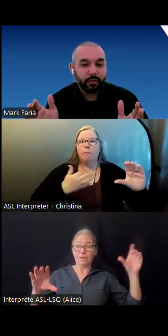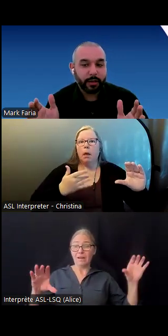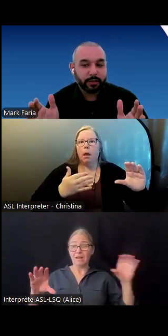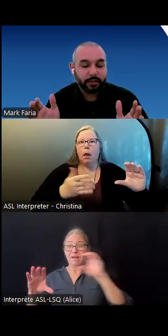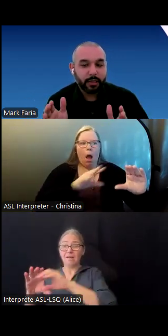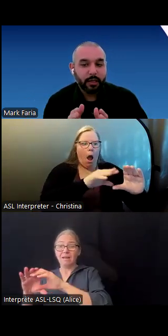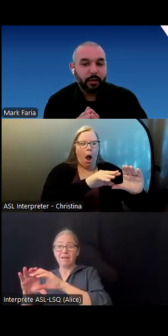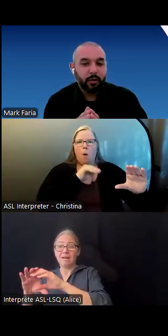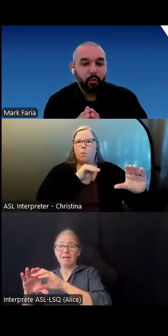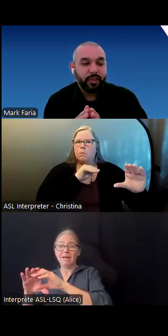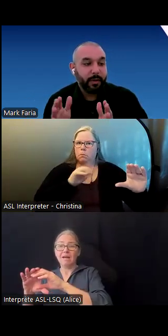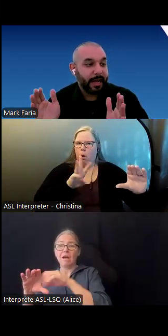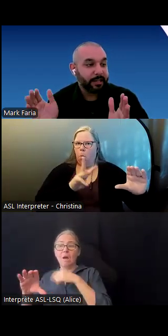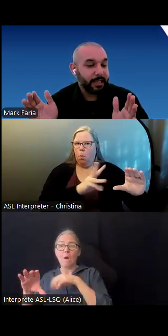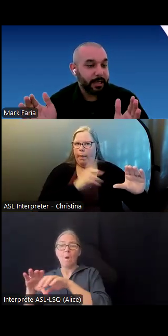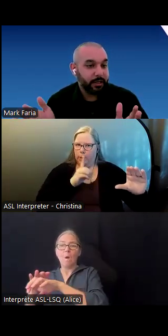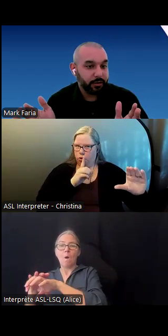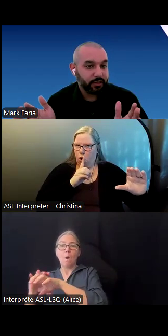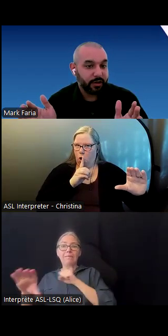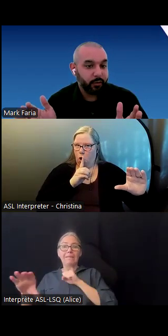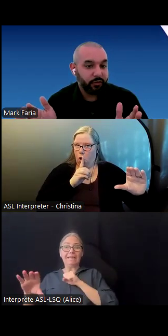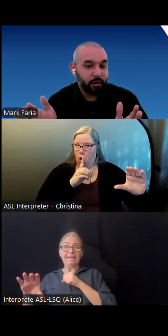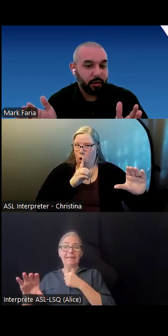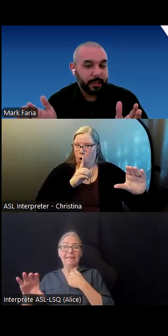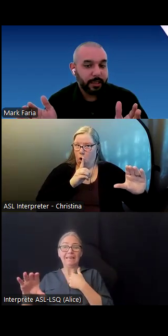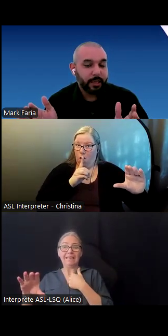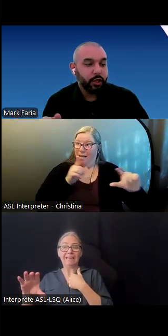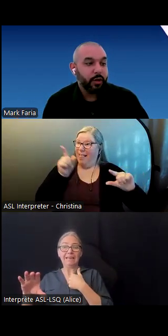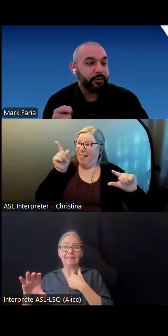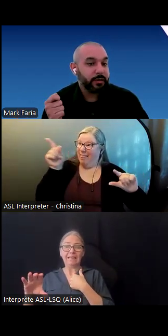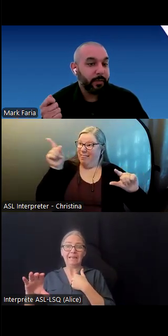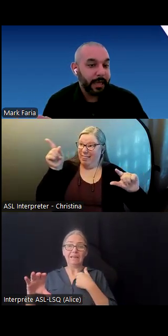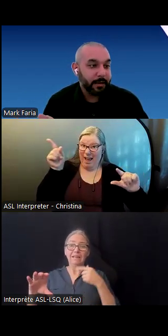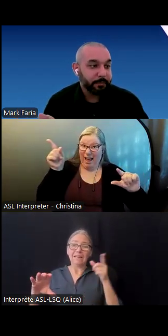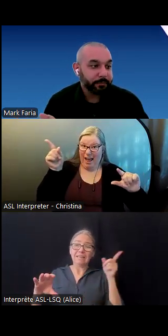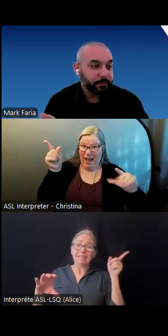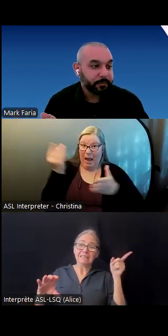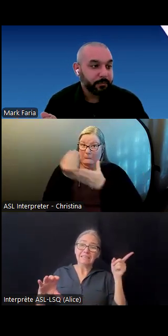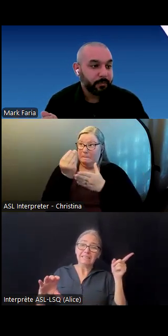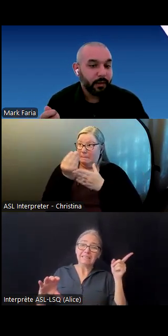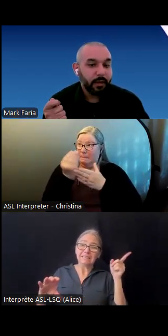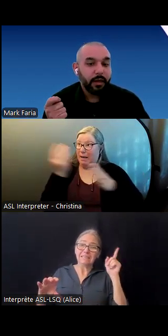grants or bonds, within the past 10 years of a withdrawal, you have to repay